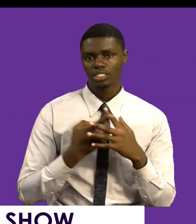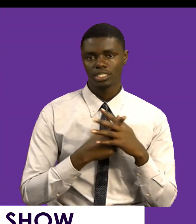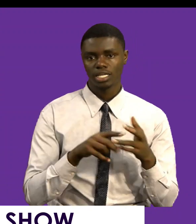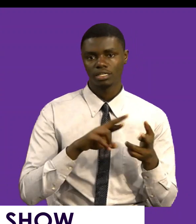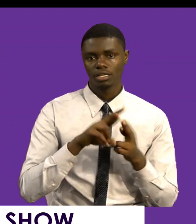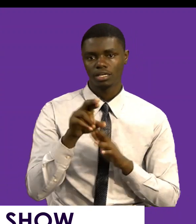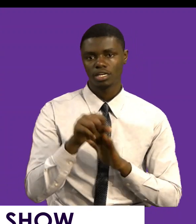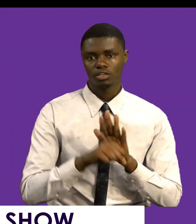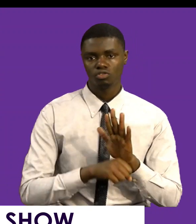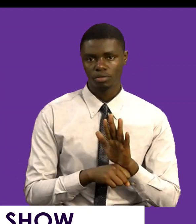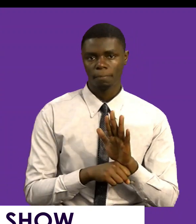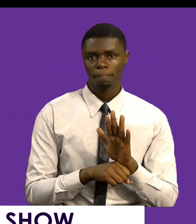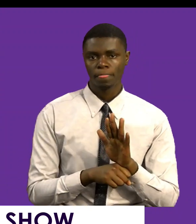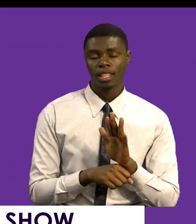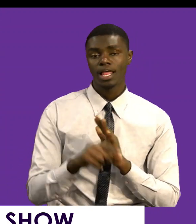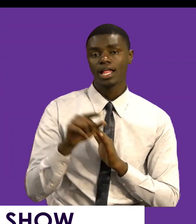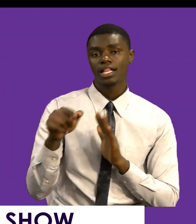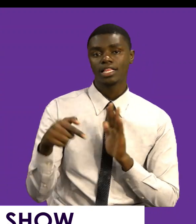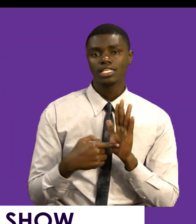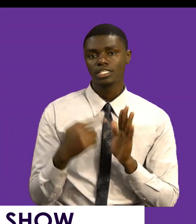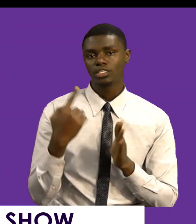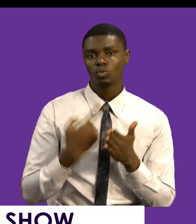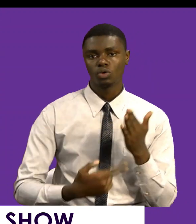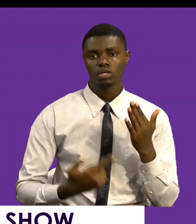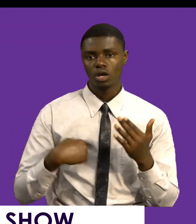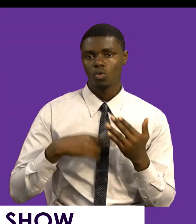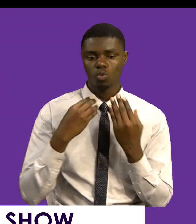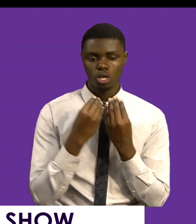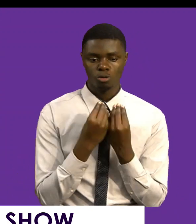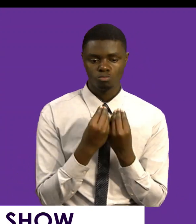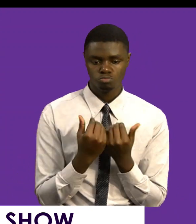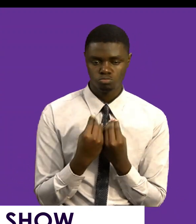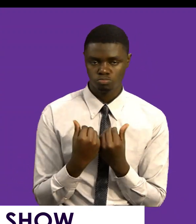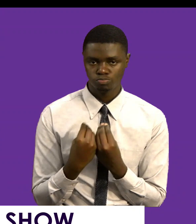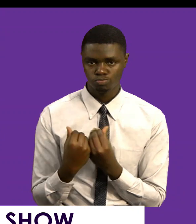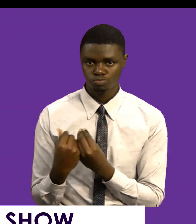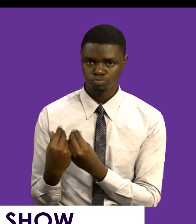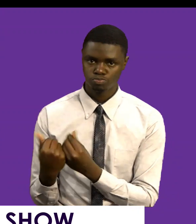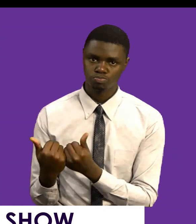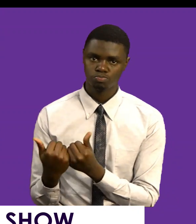this relationship, this is what we are dealing with.